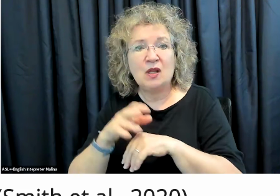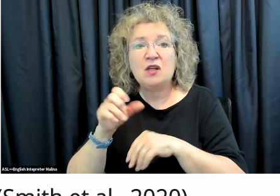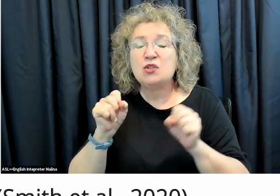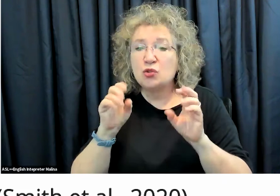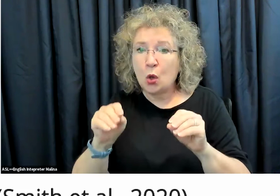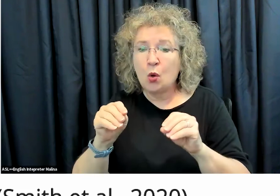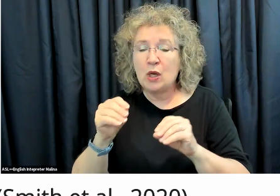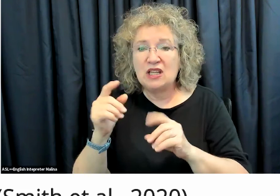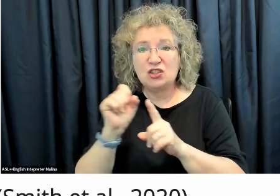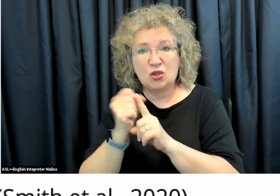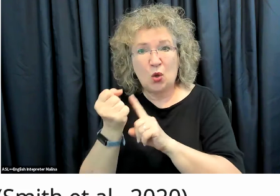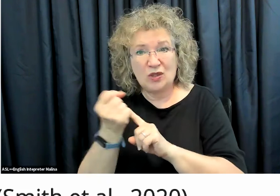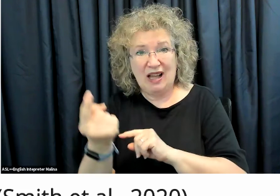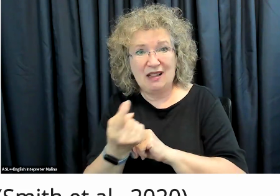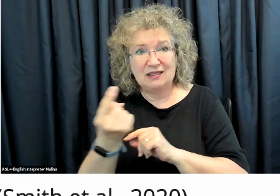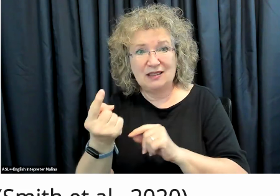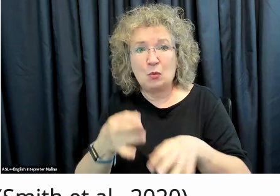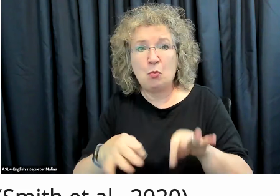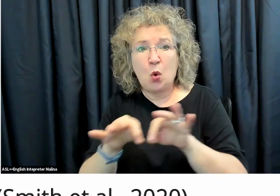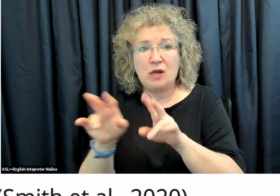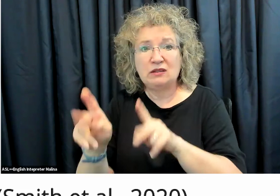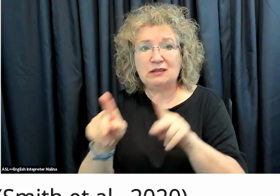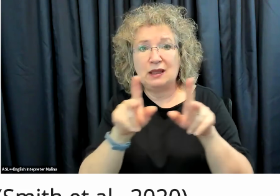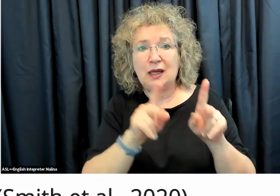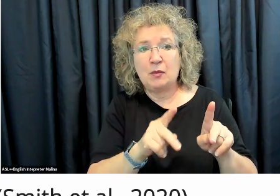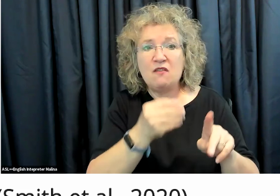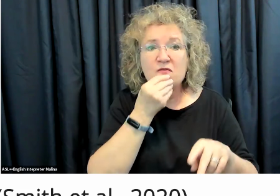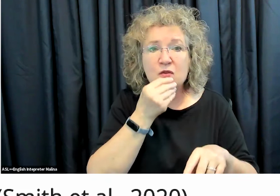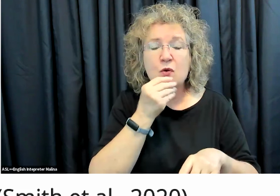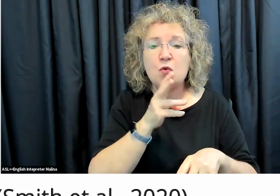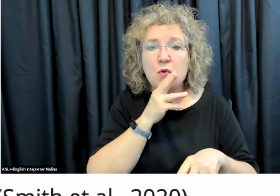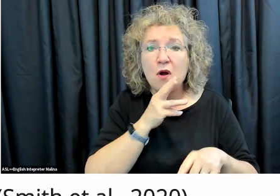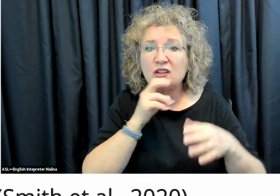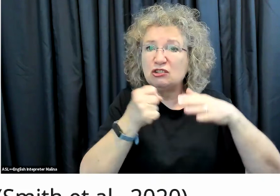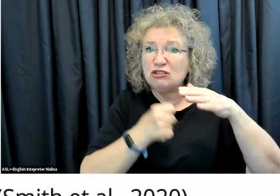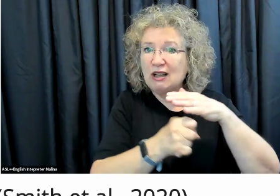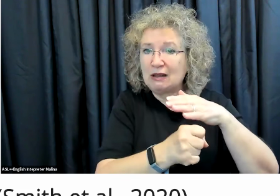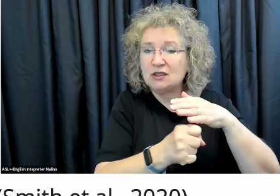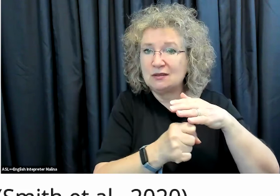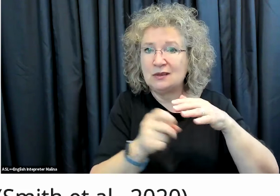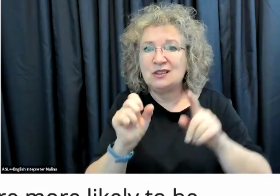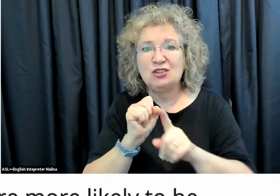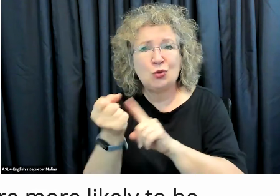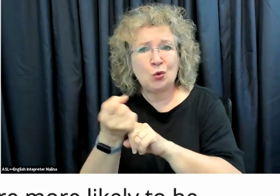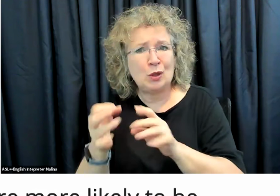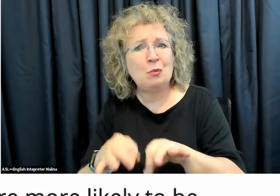preparing communities for an emergency. Next slide, please.